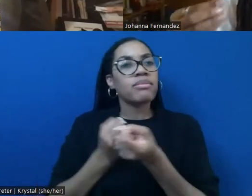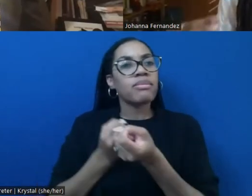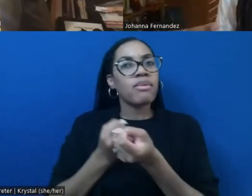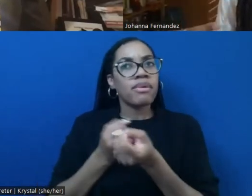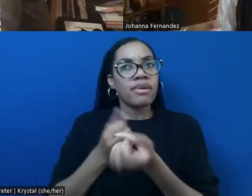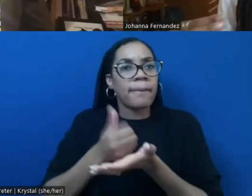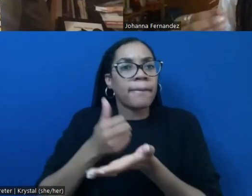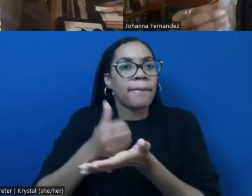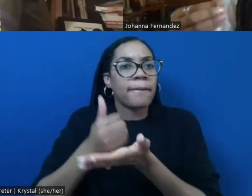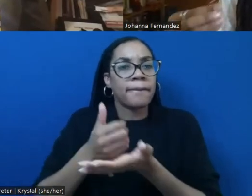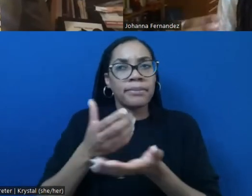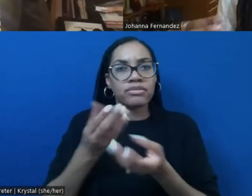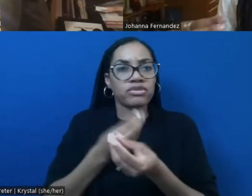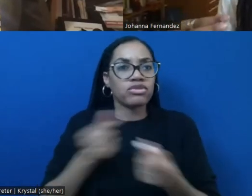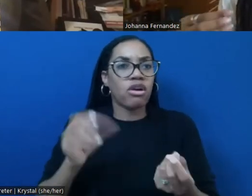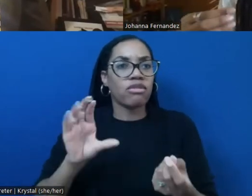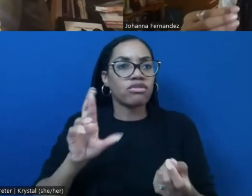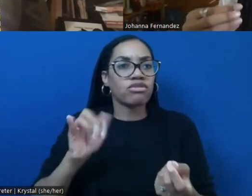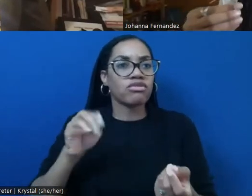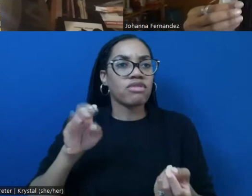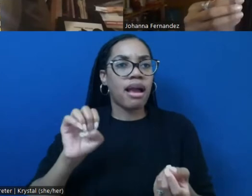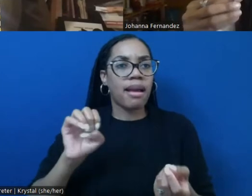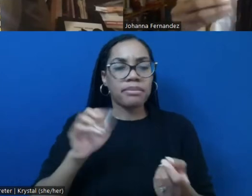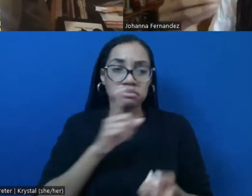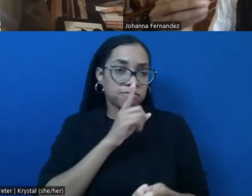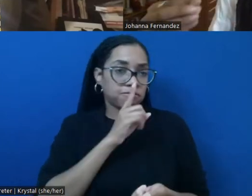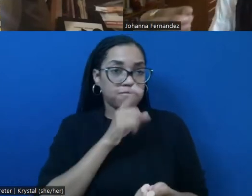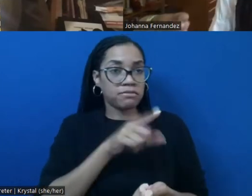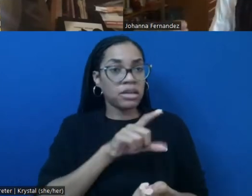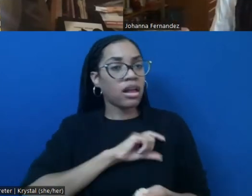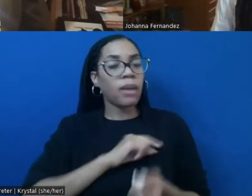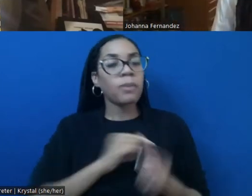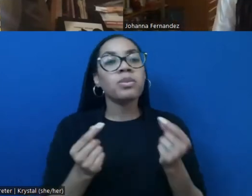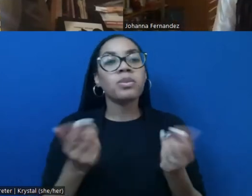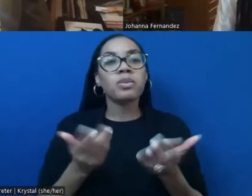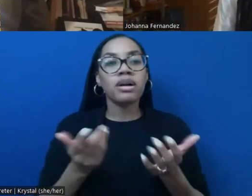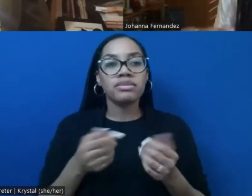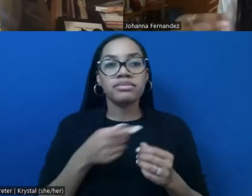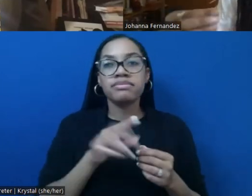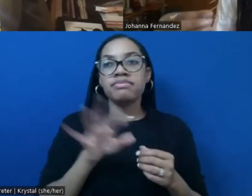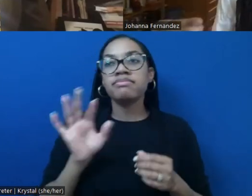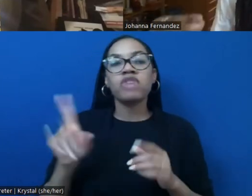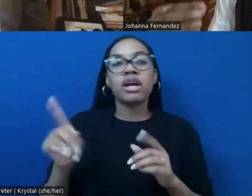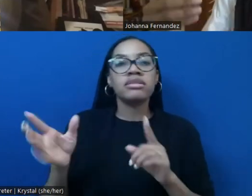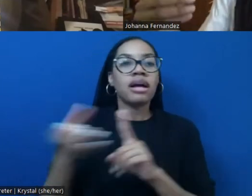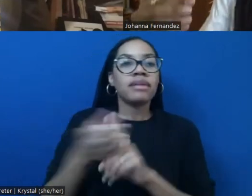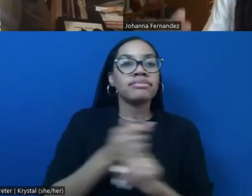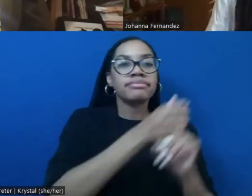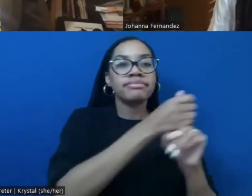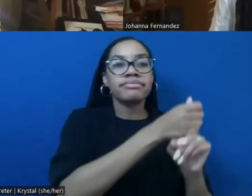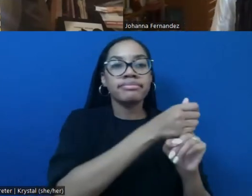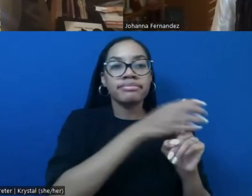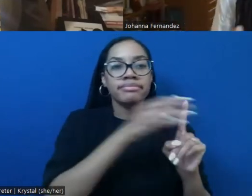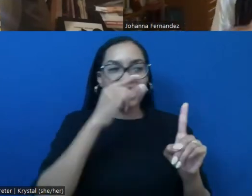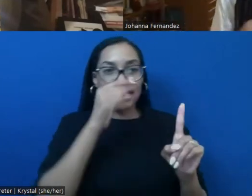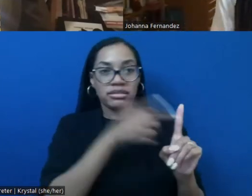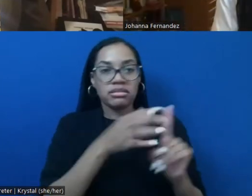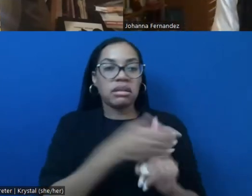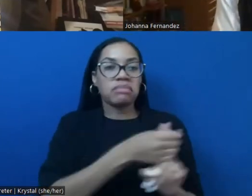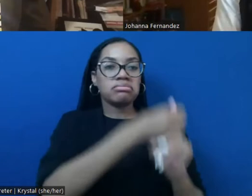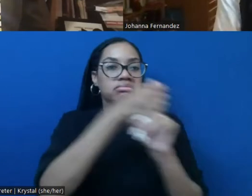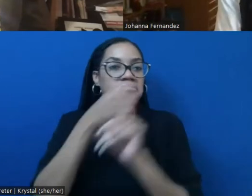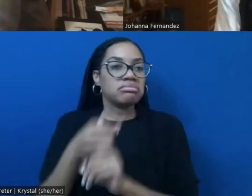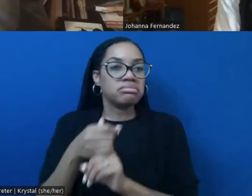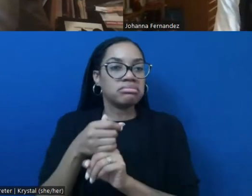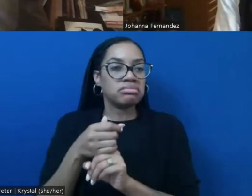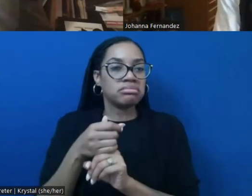to pick up kids, whether they were involved in criminal activity or not. Once you get picked up,